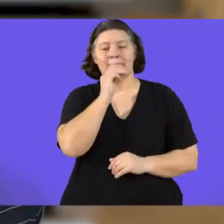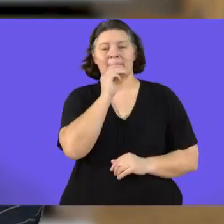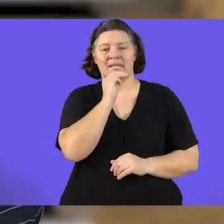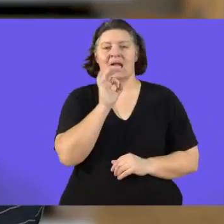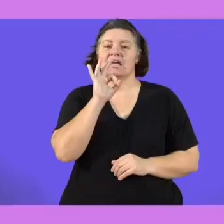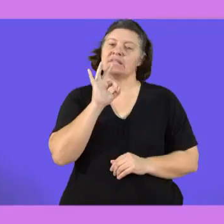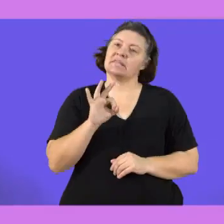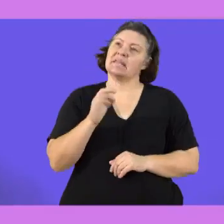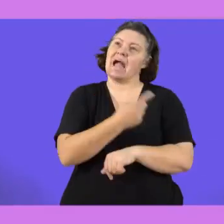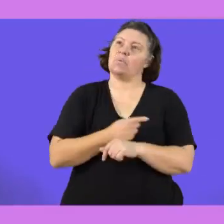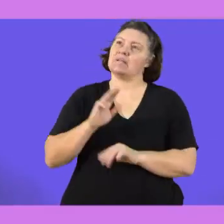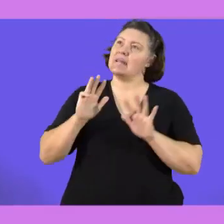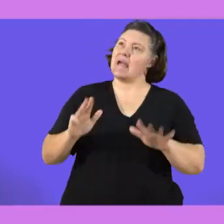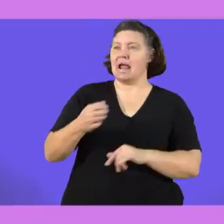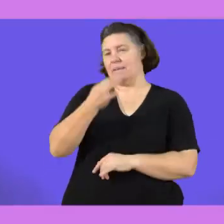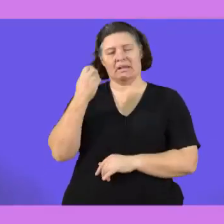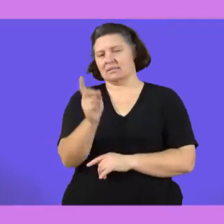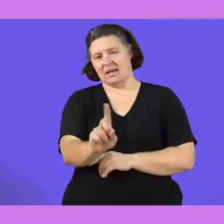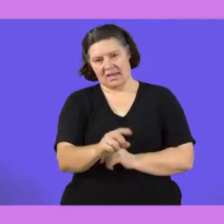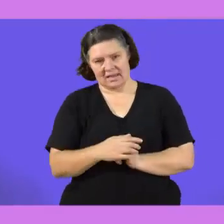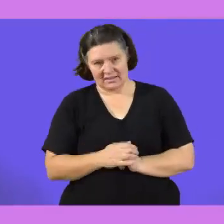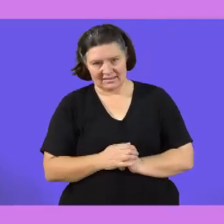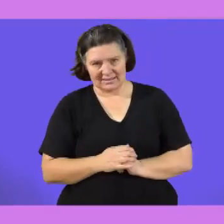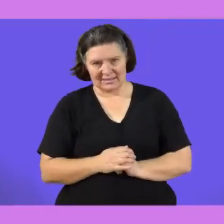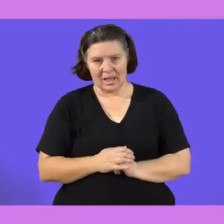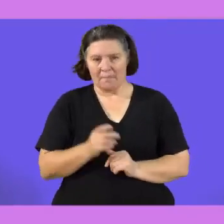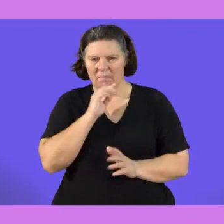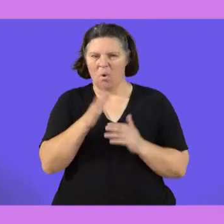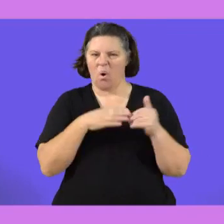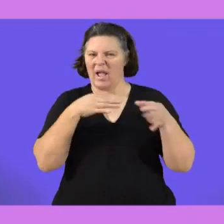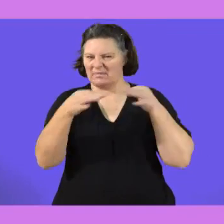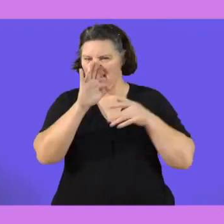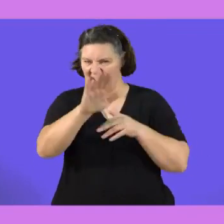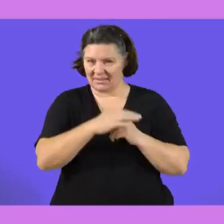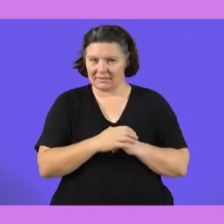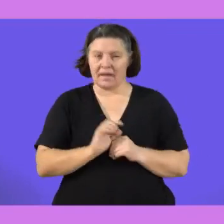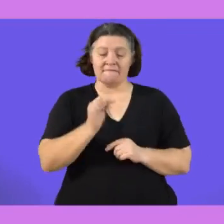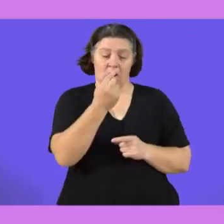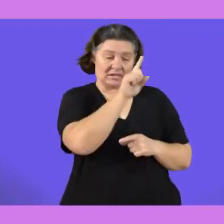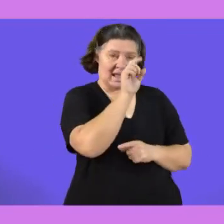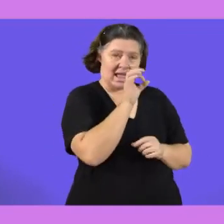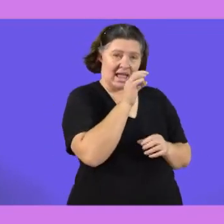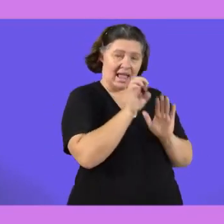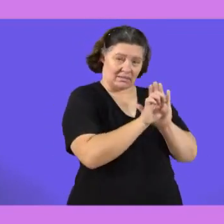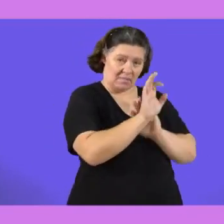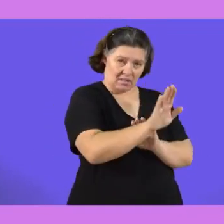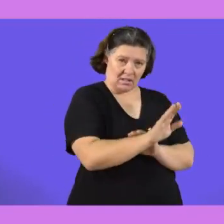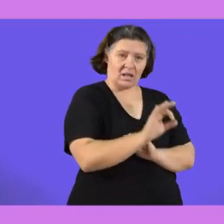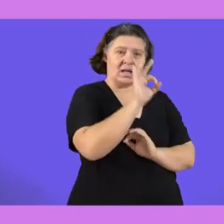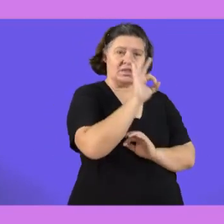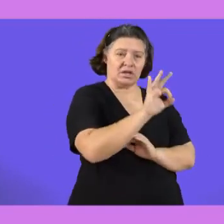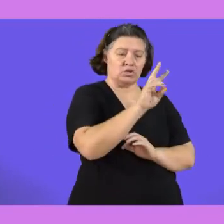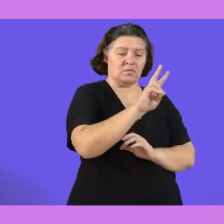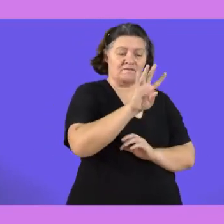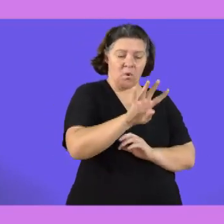it's 3 hours and 9 minutes. But I'll say more on this as we move along. Okay, so the first example here, convert